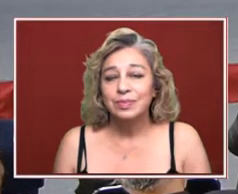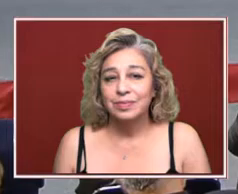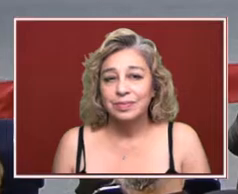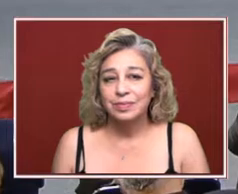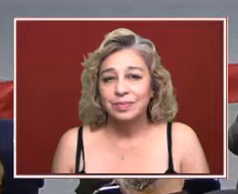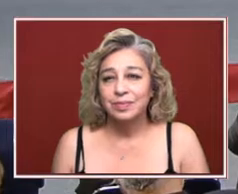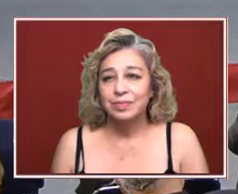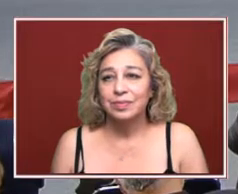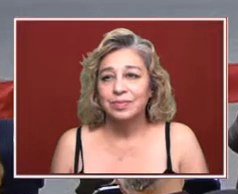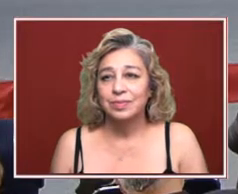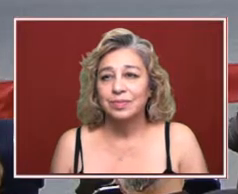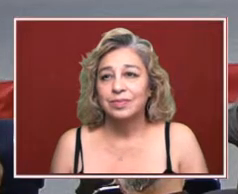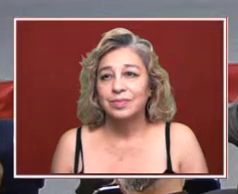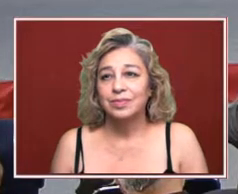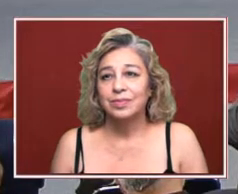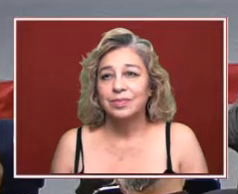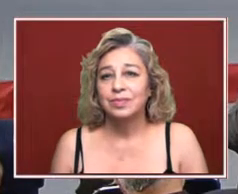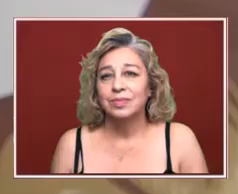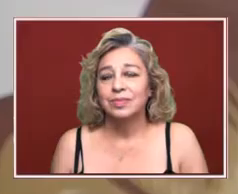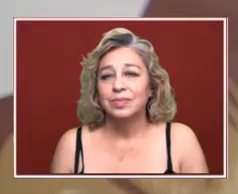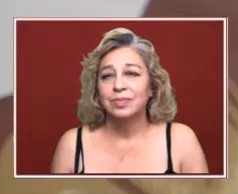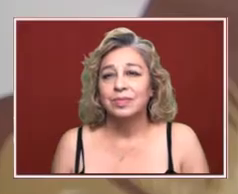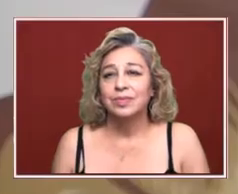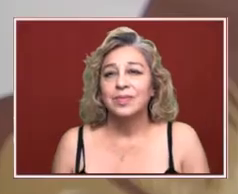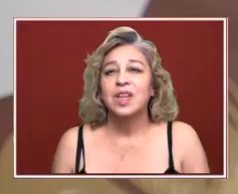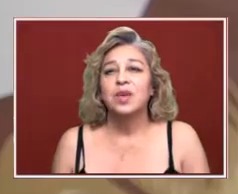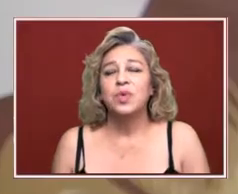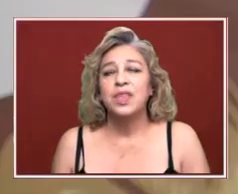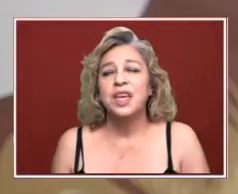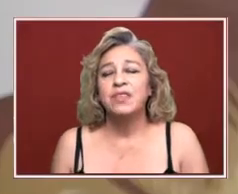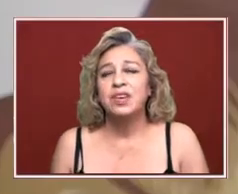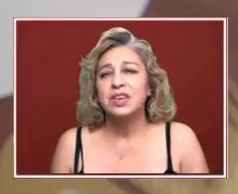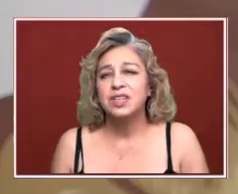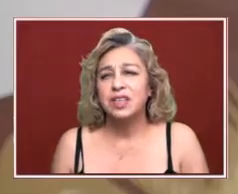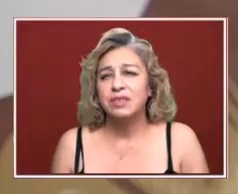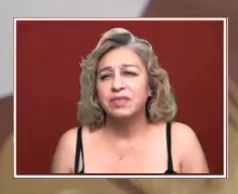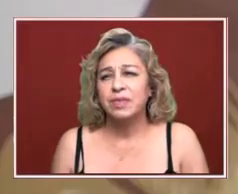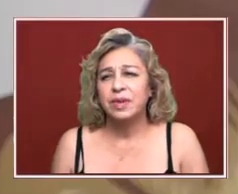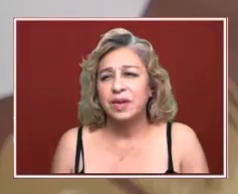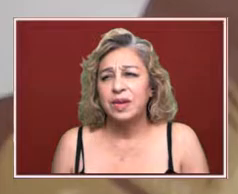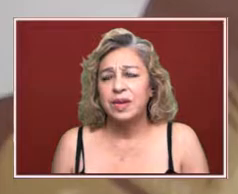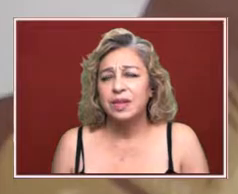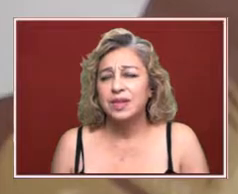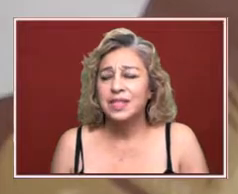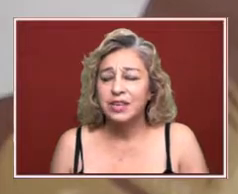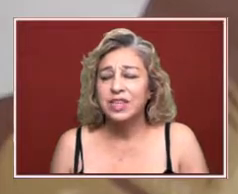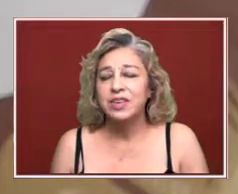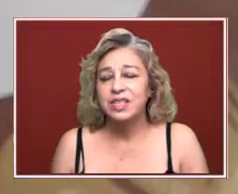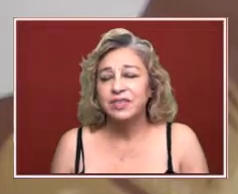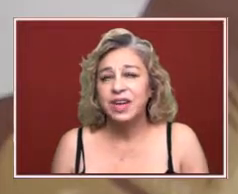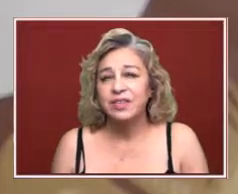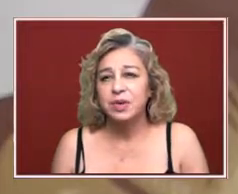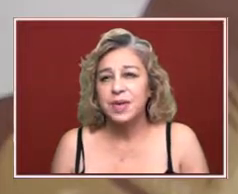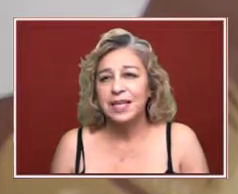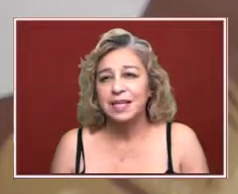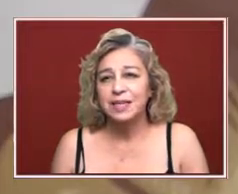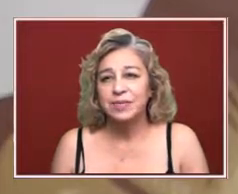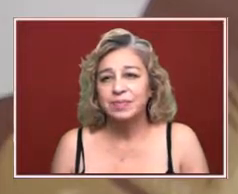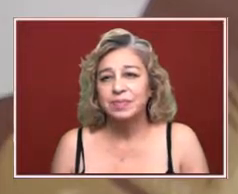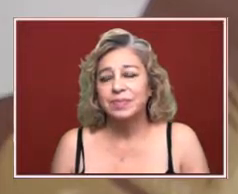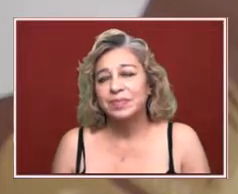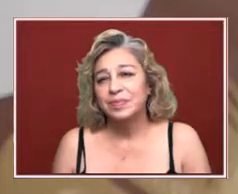ya los secretarios de gobernación, la secretaria de gobernación. With the governors of the secretaries of